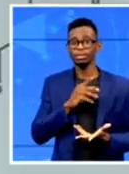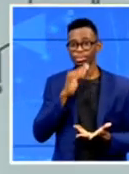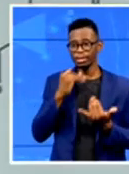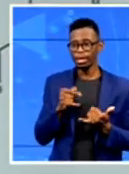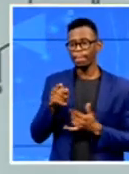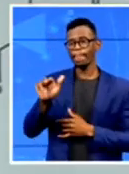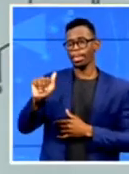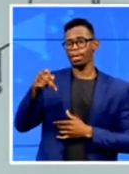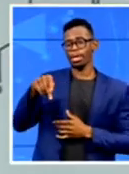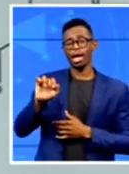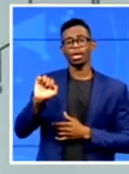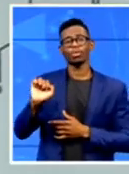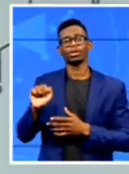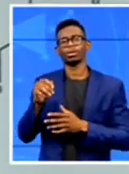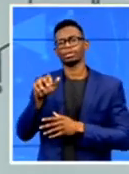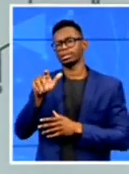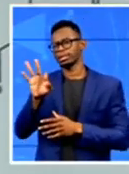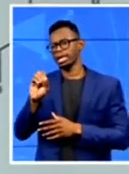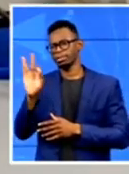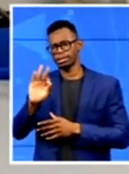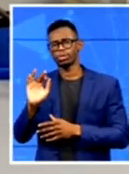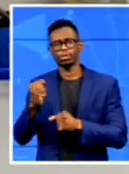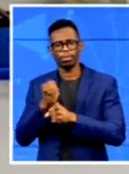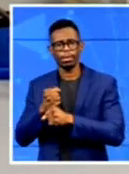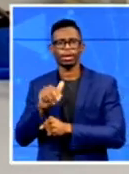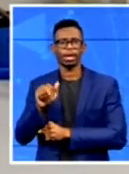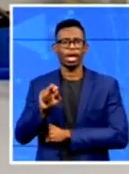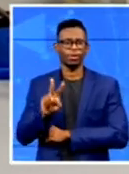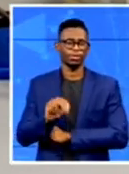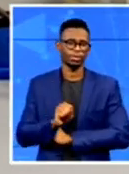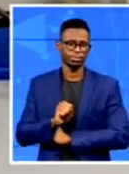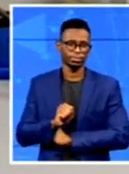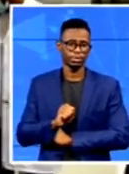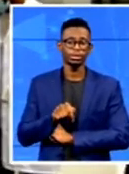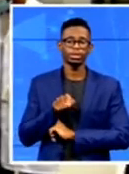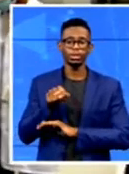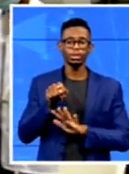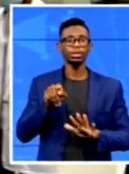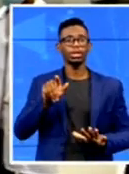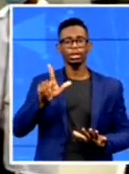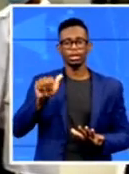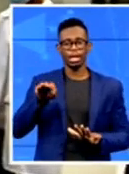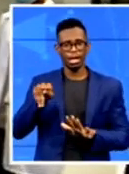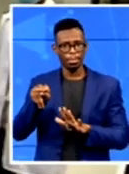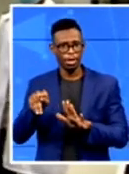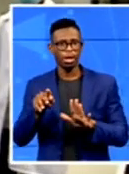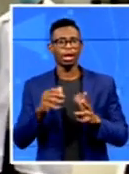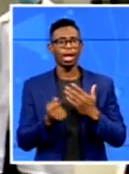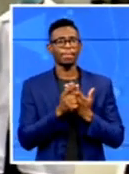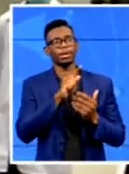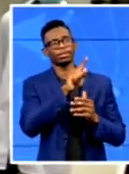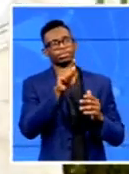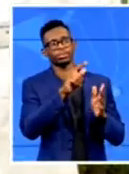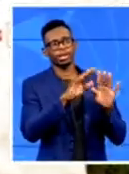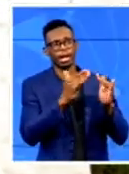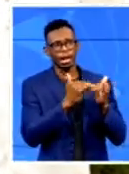imported. Locally manufactured APIs will also help attract key investors and ensure fair competitive medicine pricing. South Africa's